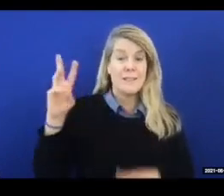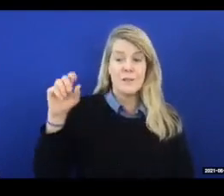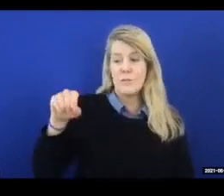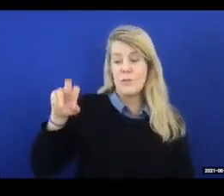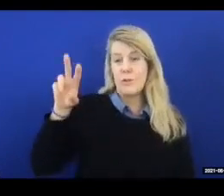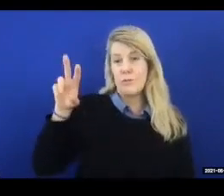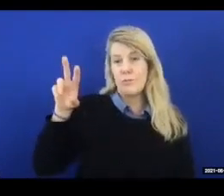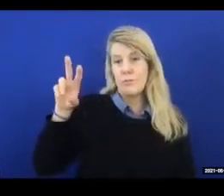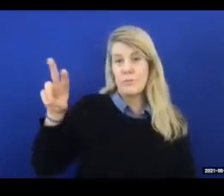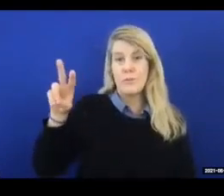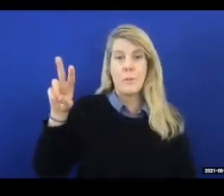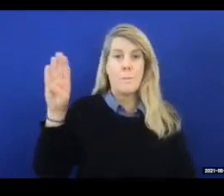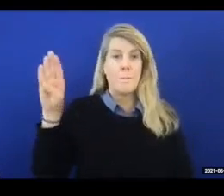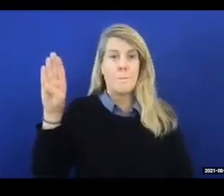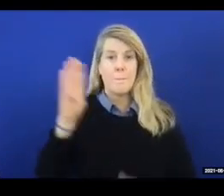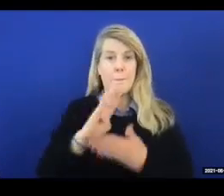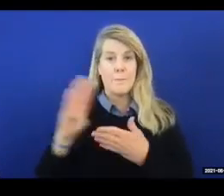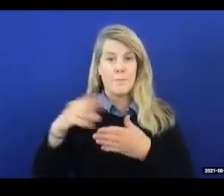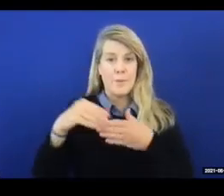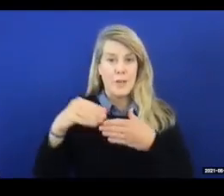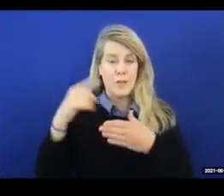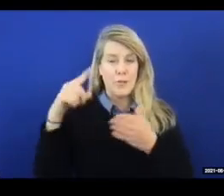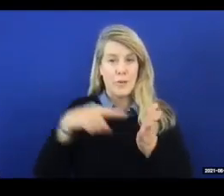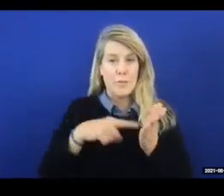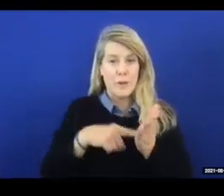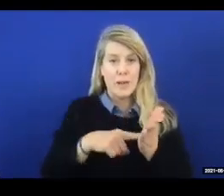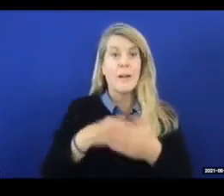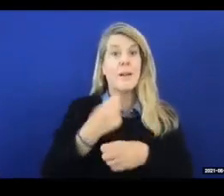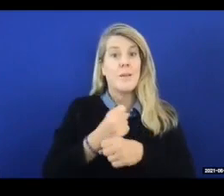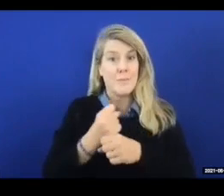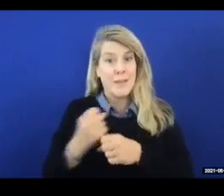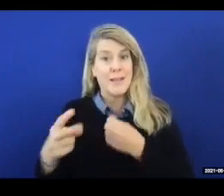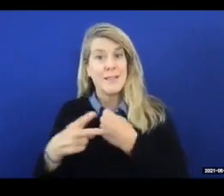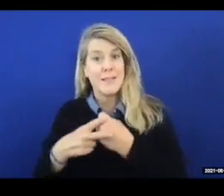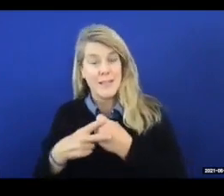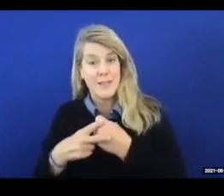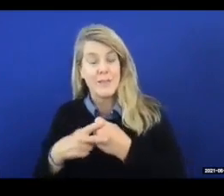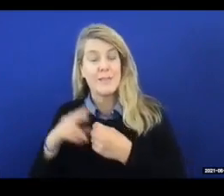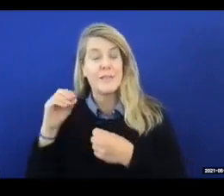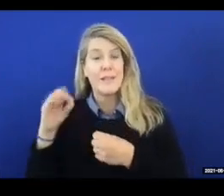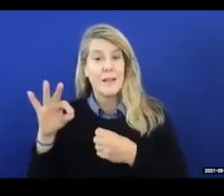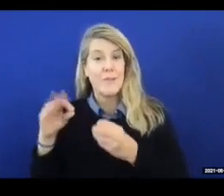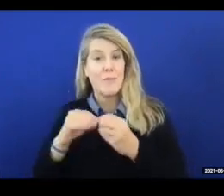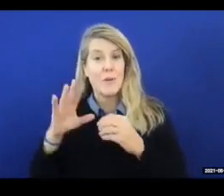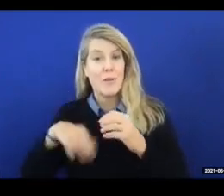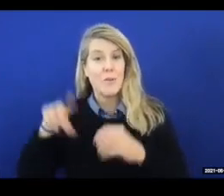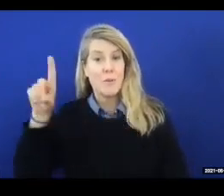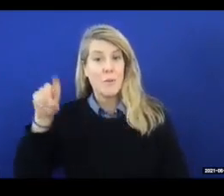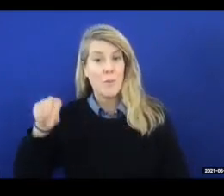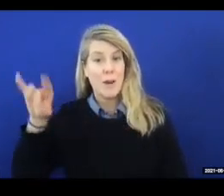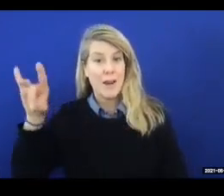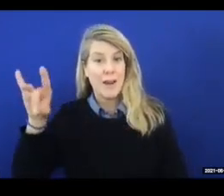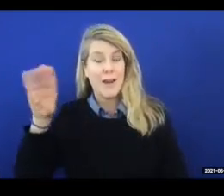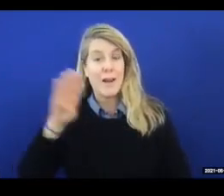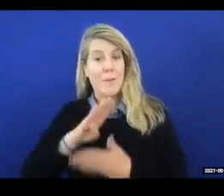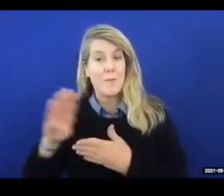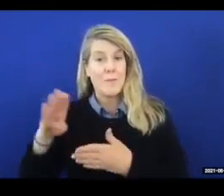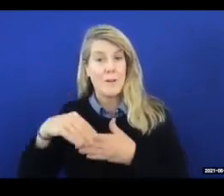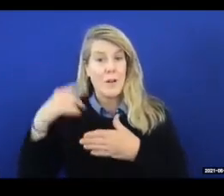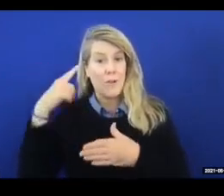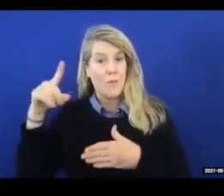billion of debt, creating a savings of $1.8 billion for California